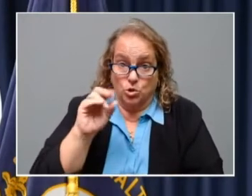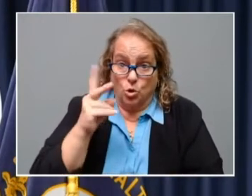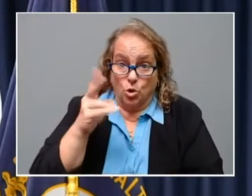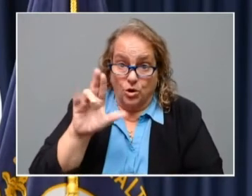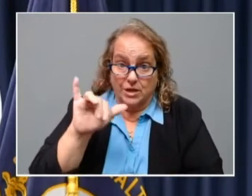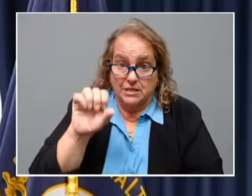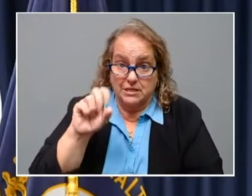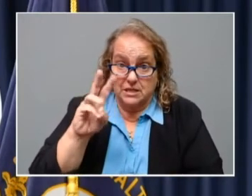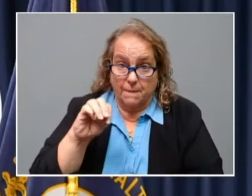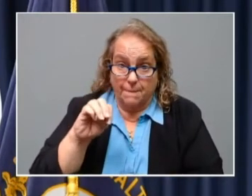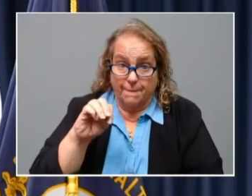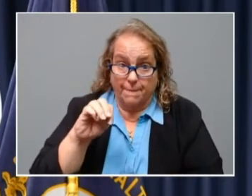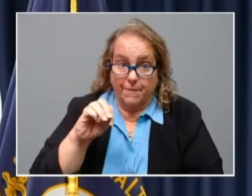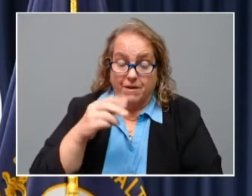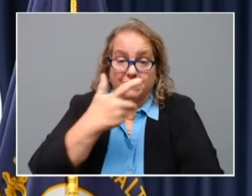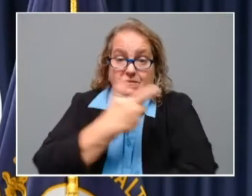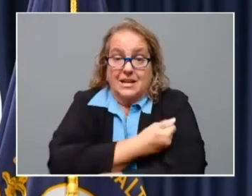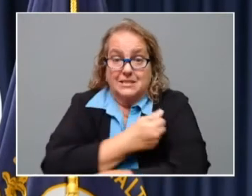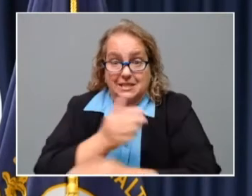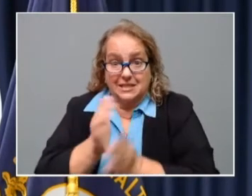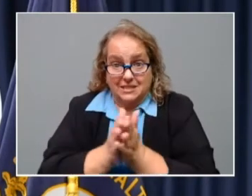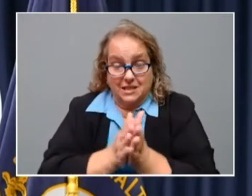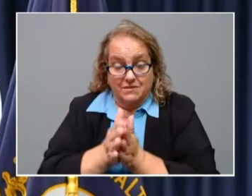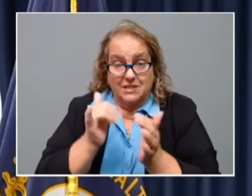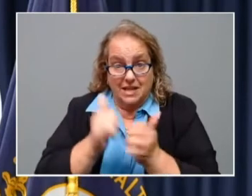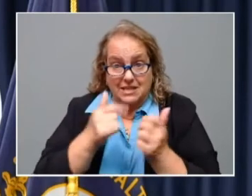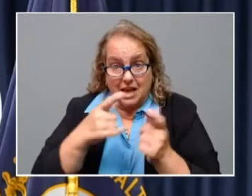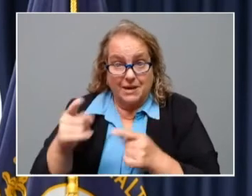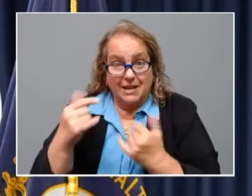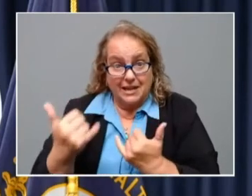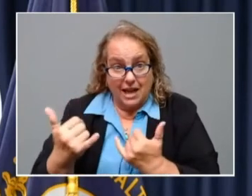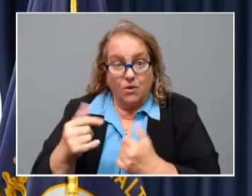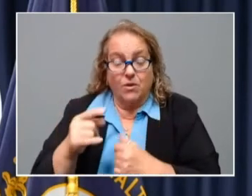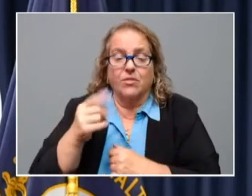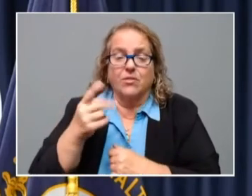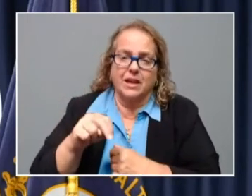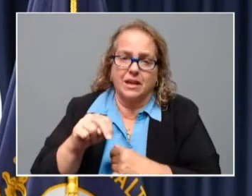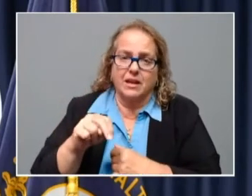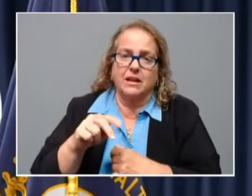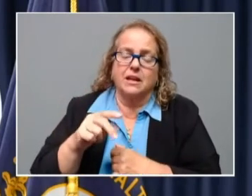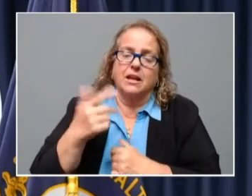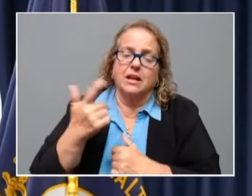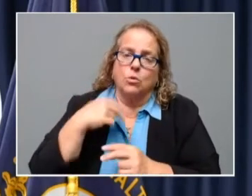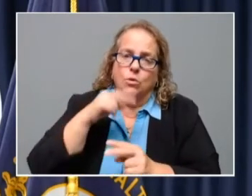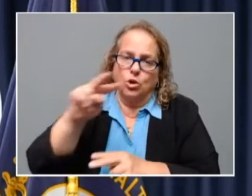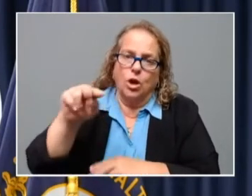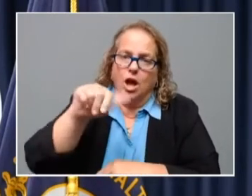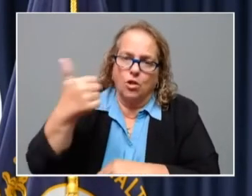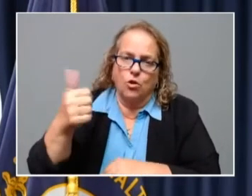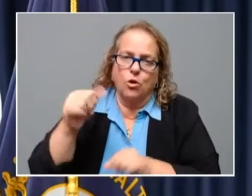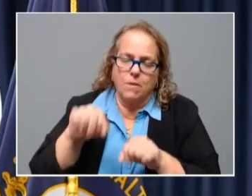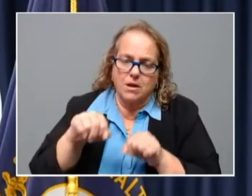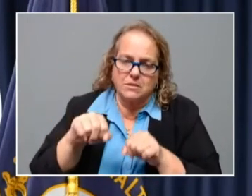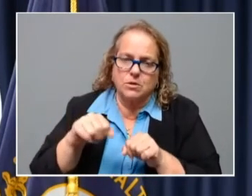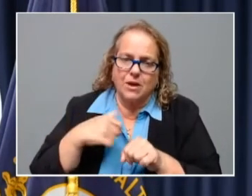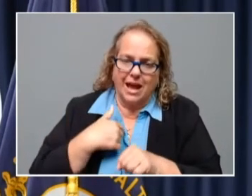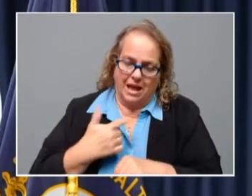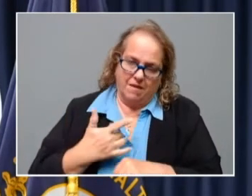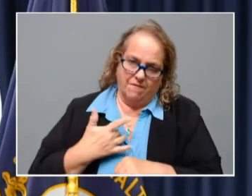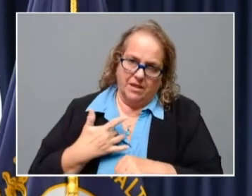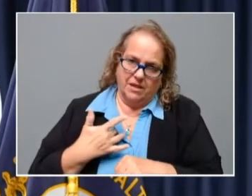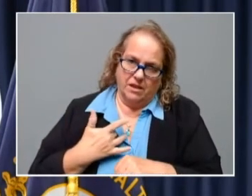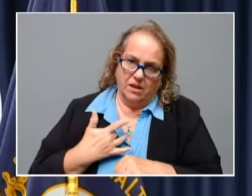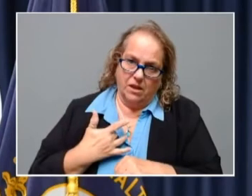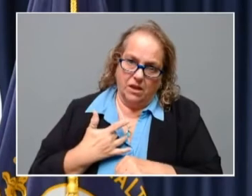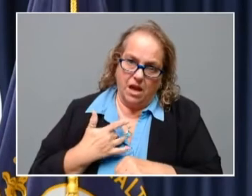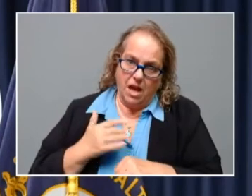vaccine incentives that are going on right now, and then looking at other possibilities. I feel that our